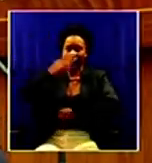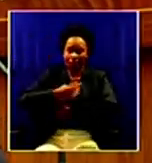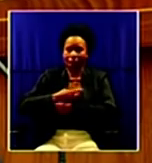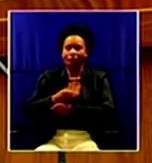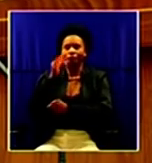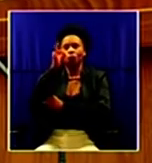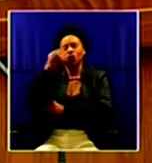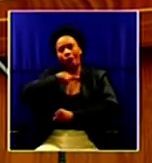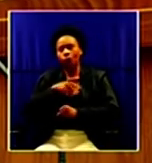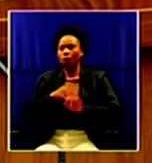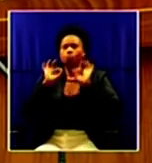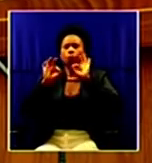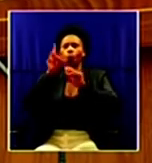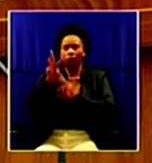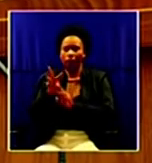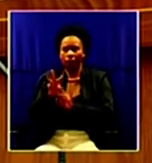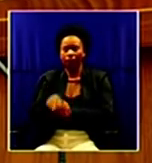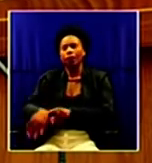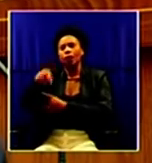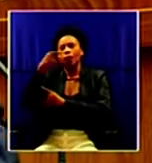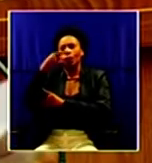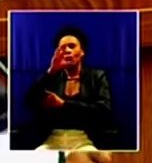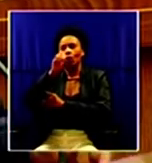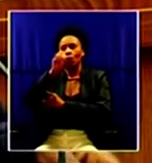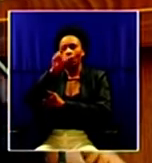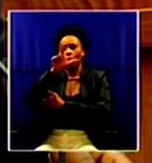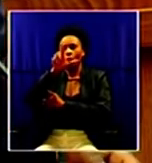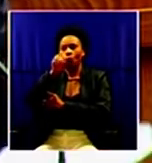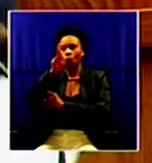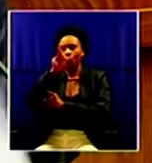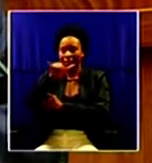Gloria est consequen. I thank you very much.